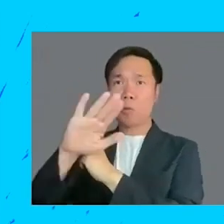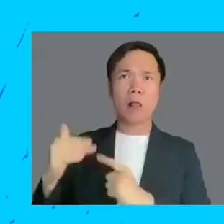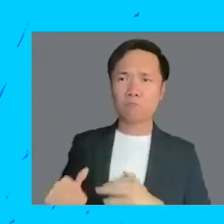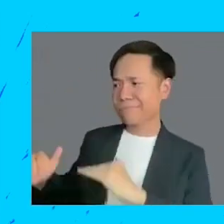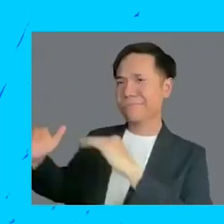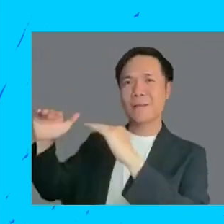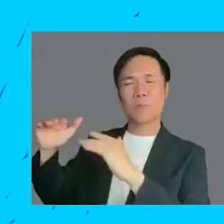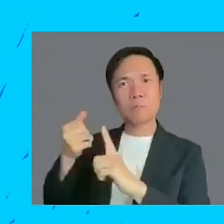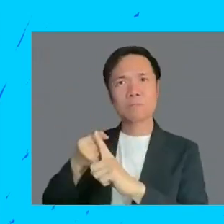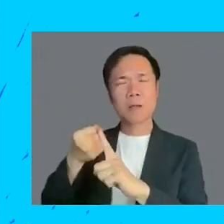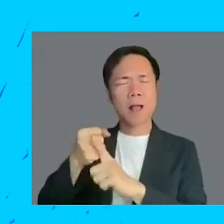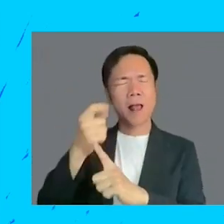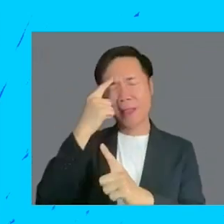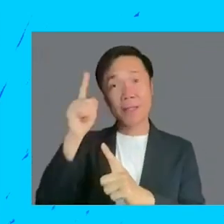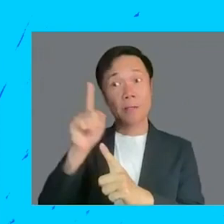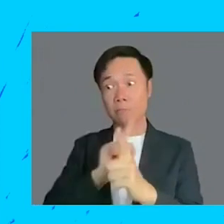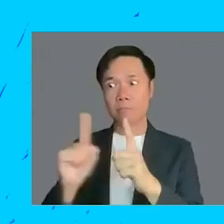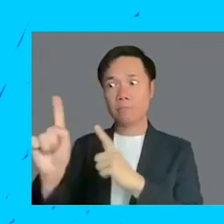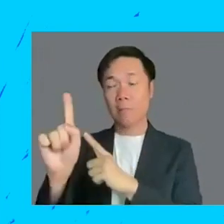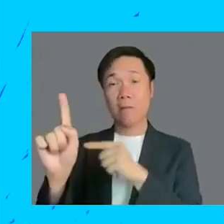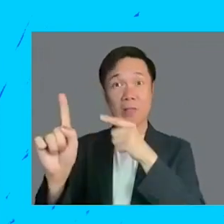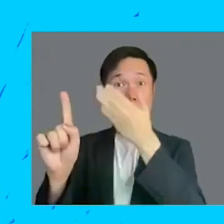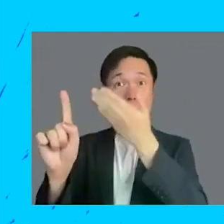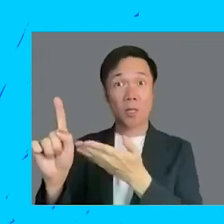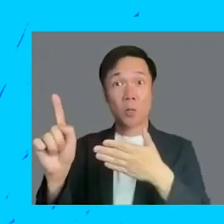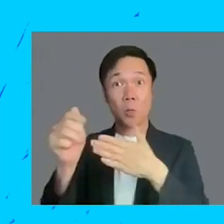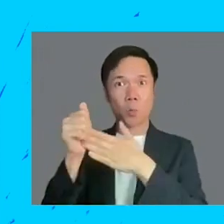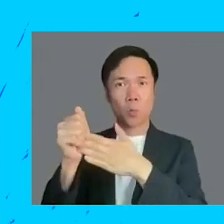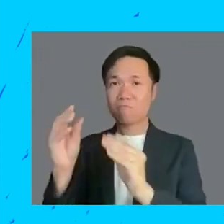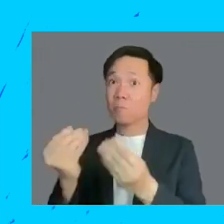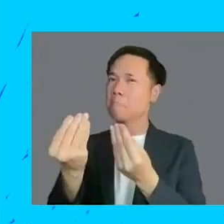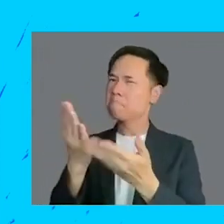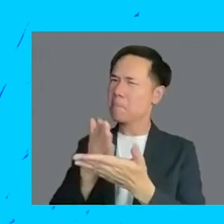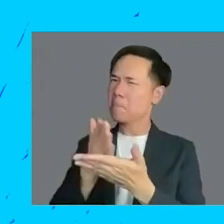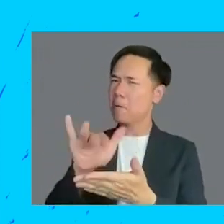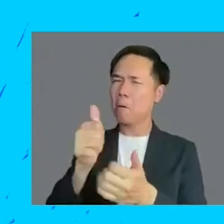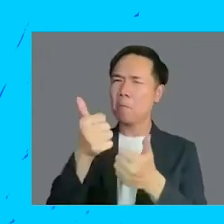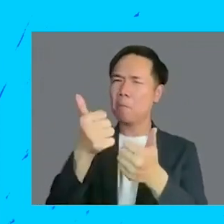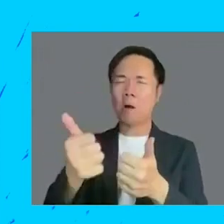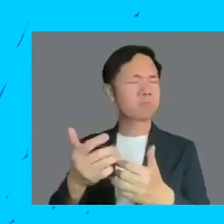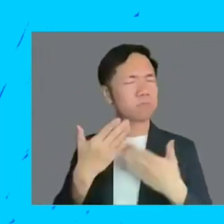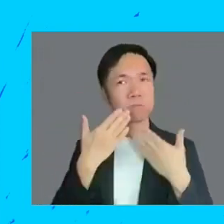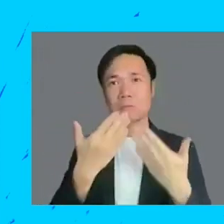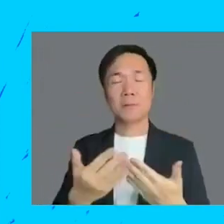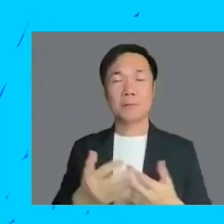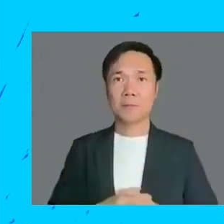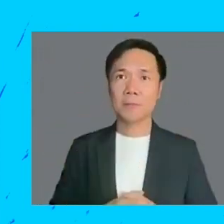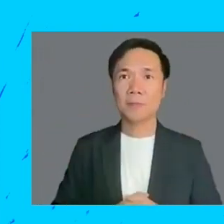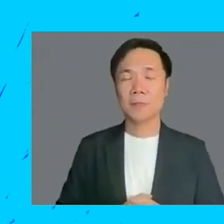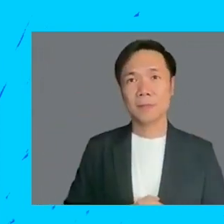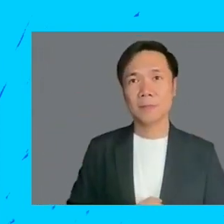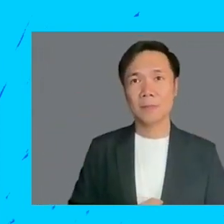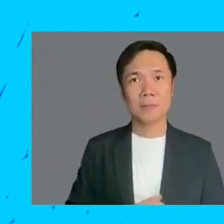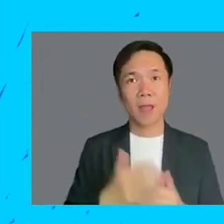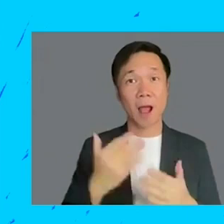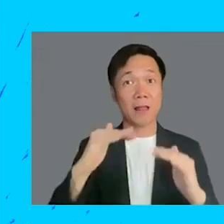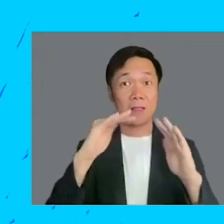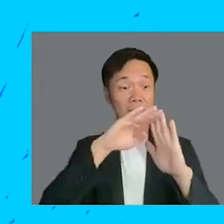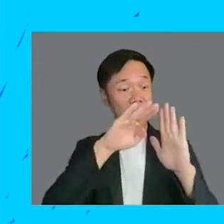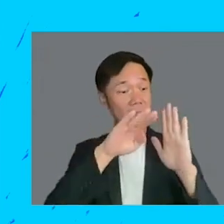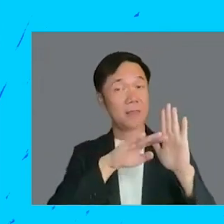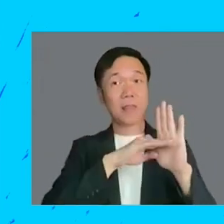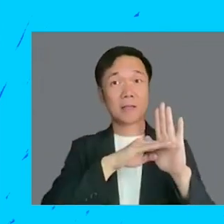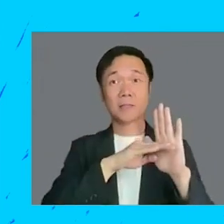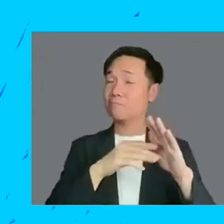young people who are on the ground leading change. And it was just amazing to hear from them. We are now moving on to hear from our panel, who will